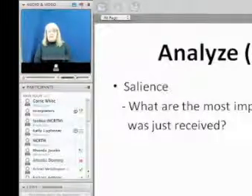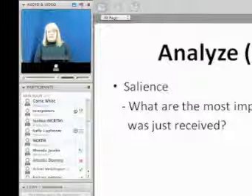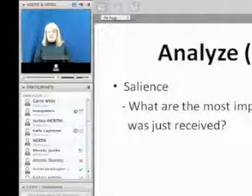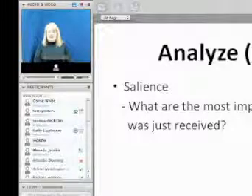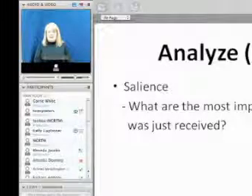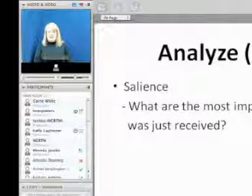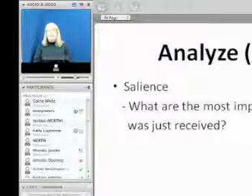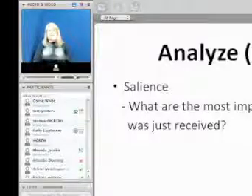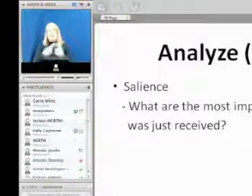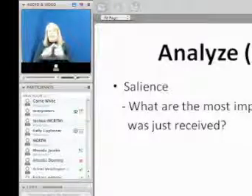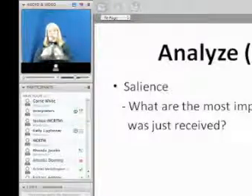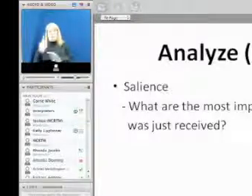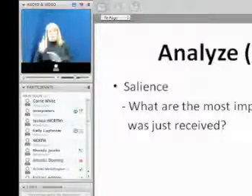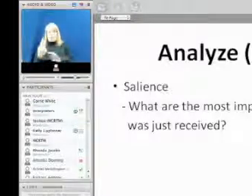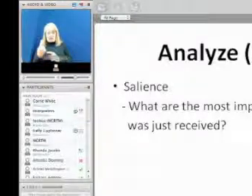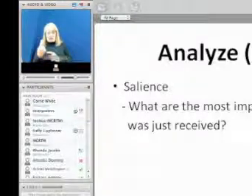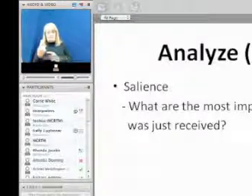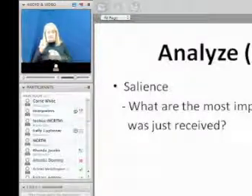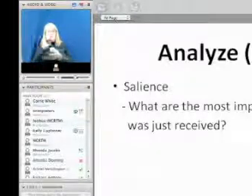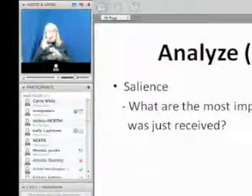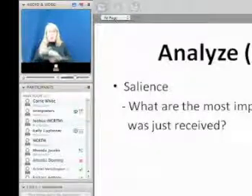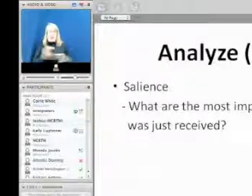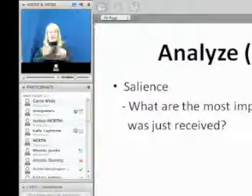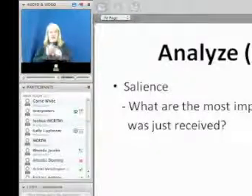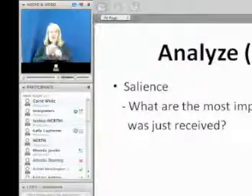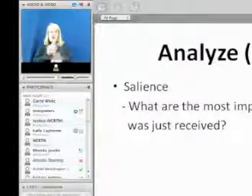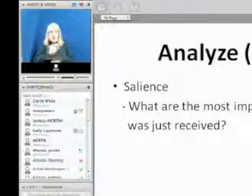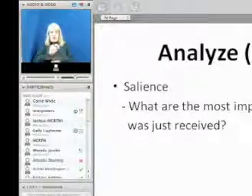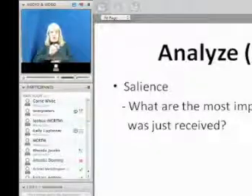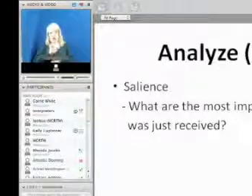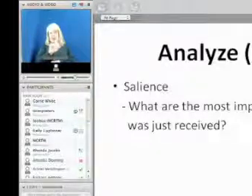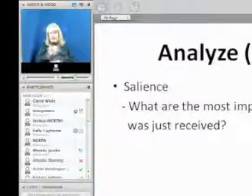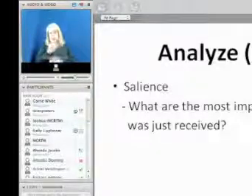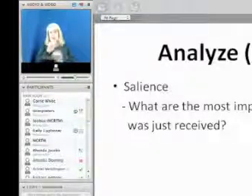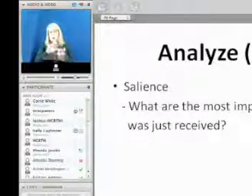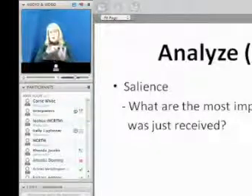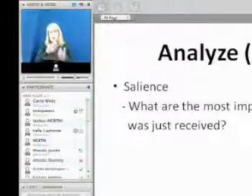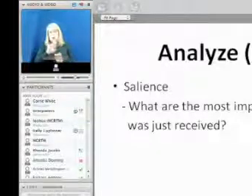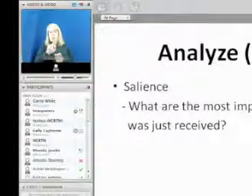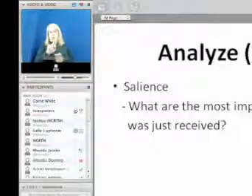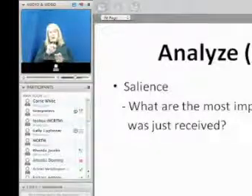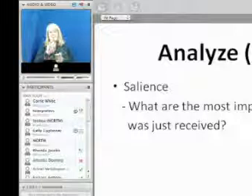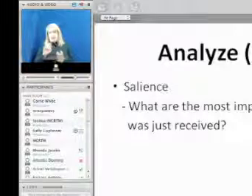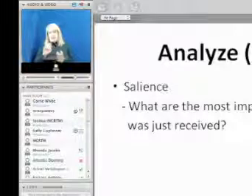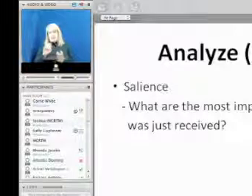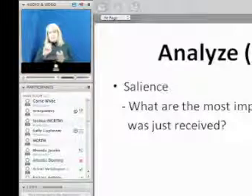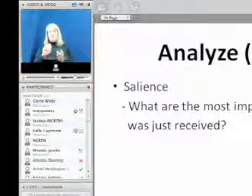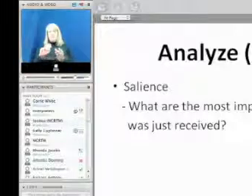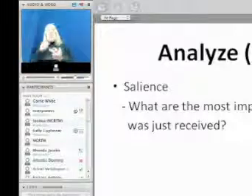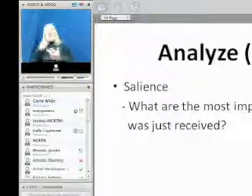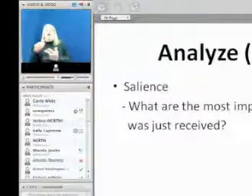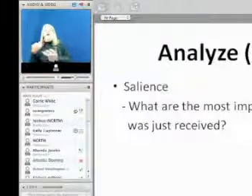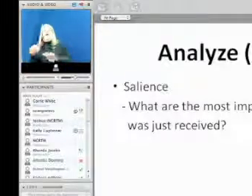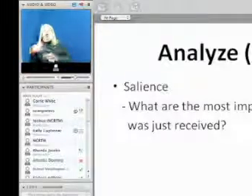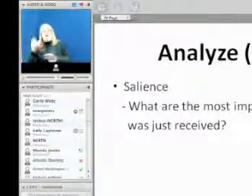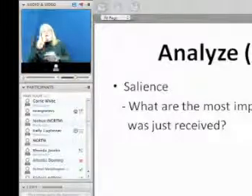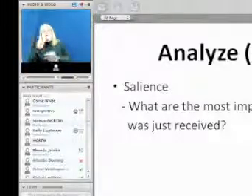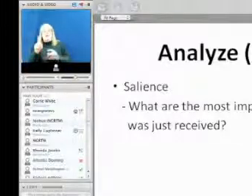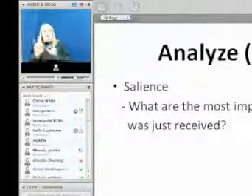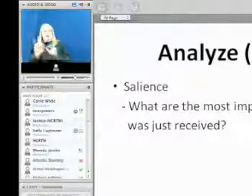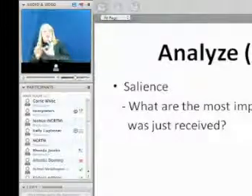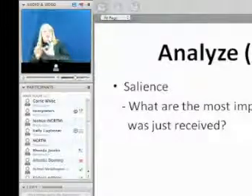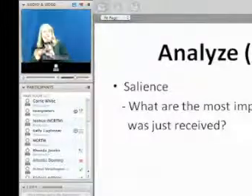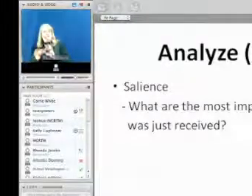one of you will be Randy or Renee and the other one will interpret. Now if you're alone, you get to tactile interpret with yourself, which means